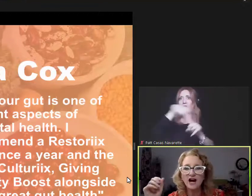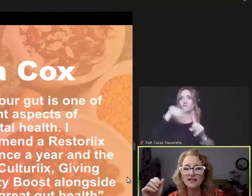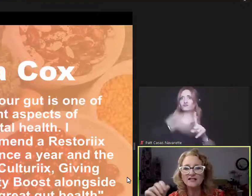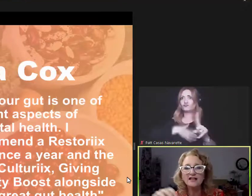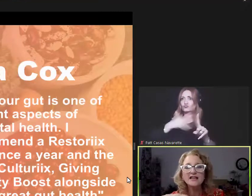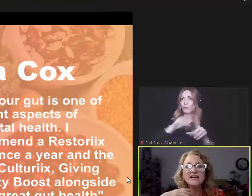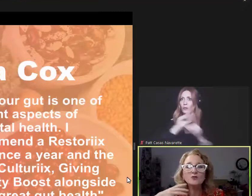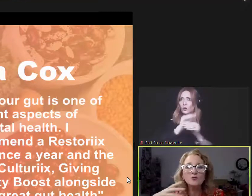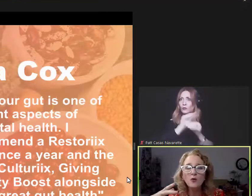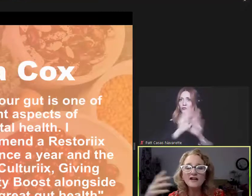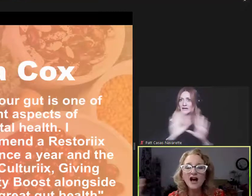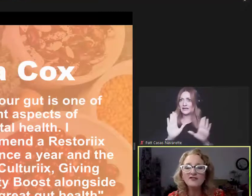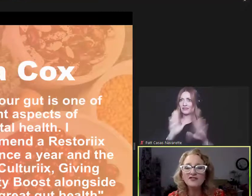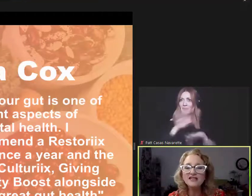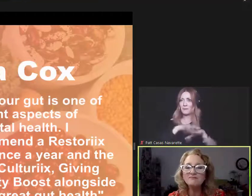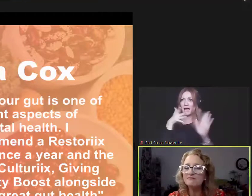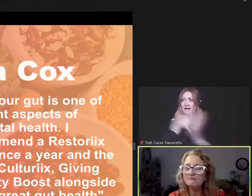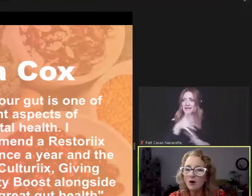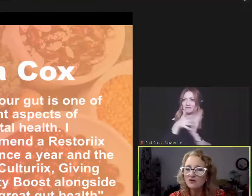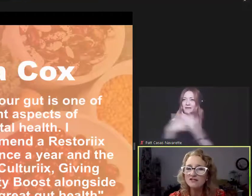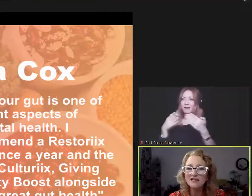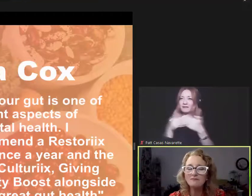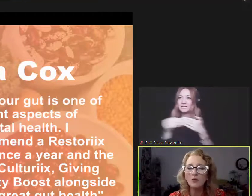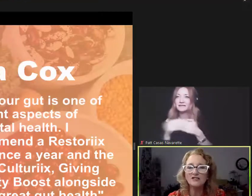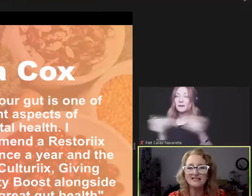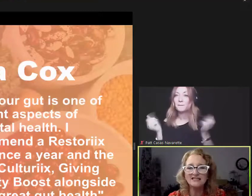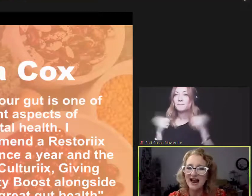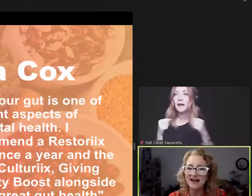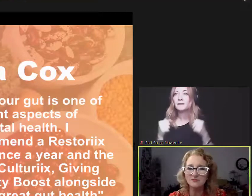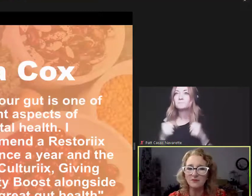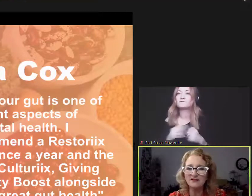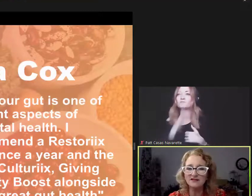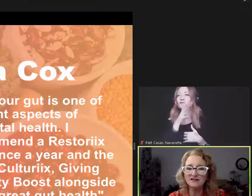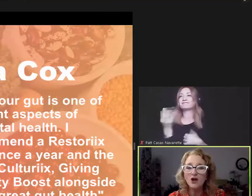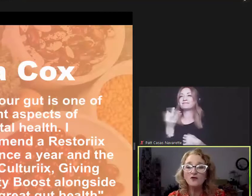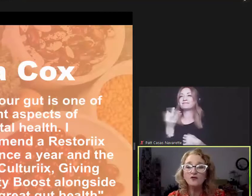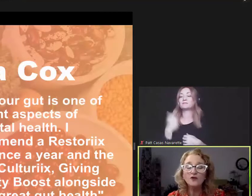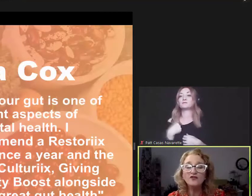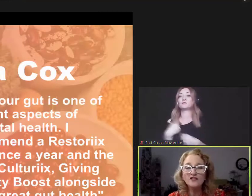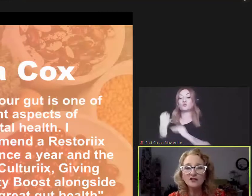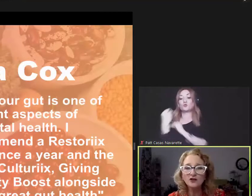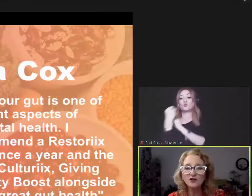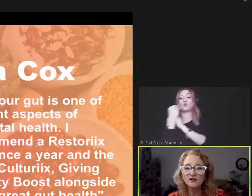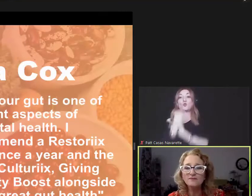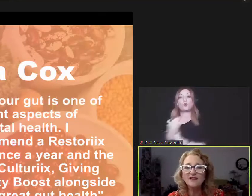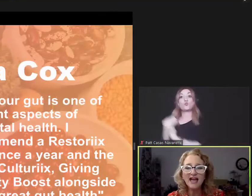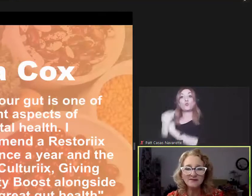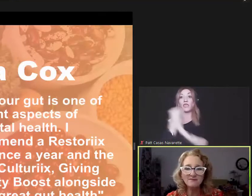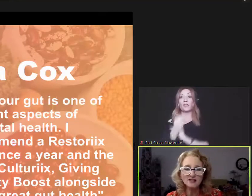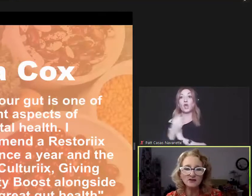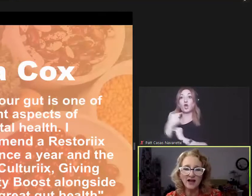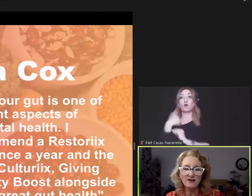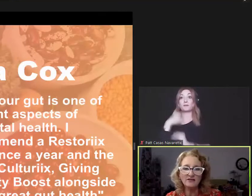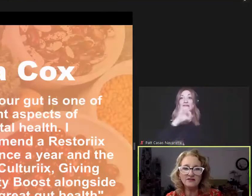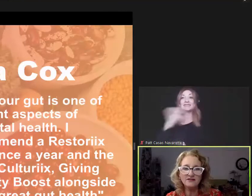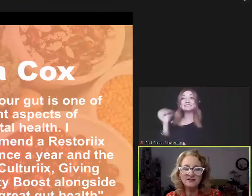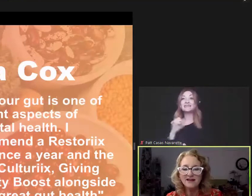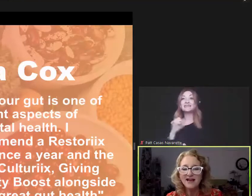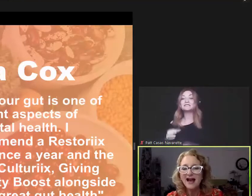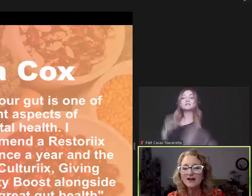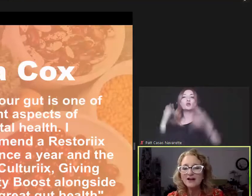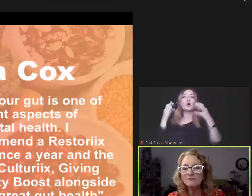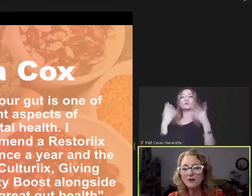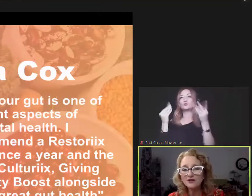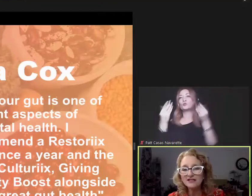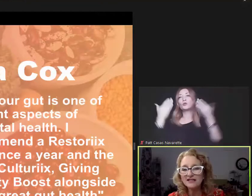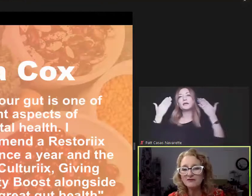your gut is one of the most important aspects for physical and mental health.